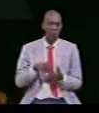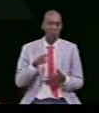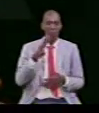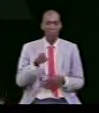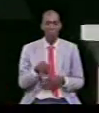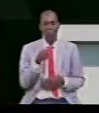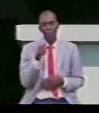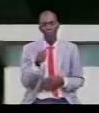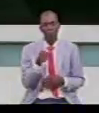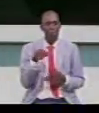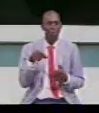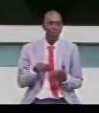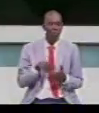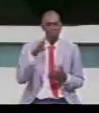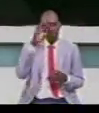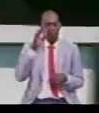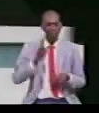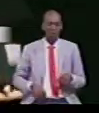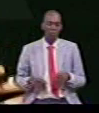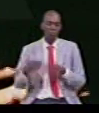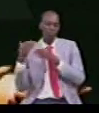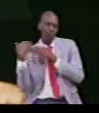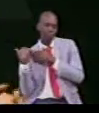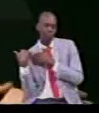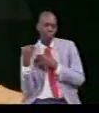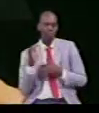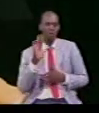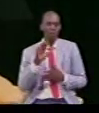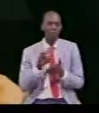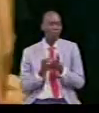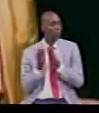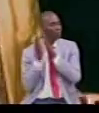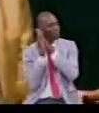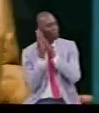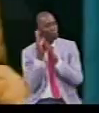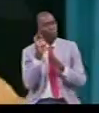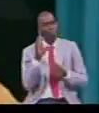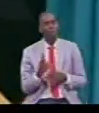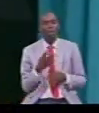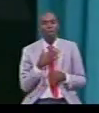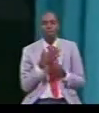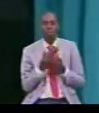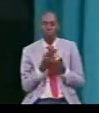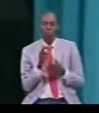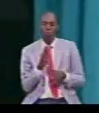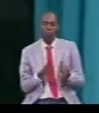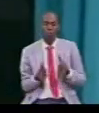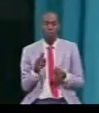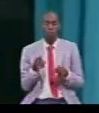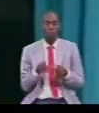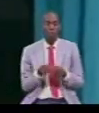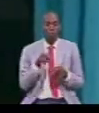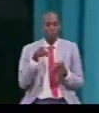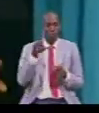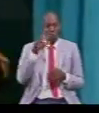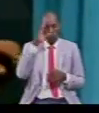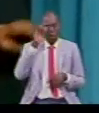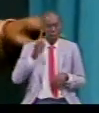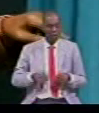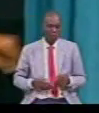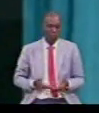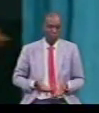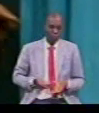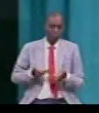himself, could not carry his bed. And some people, even one man, could not carry him and the